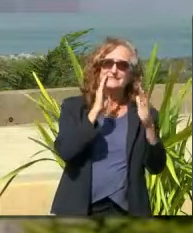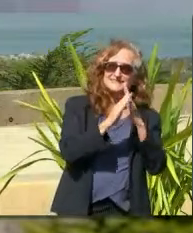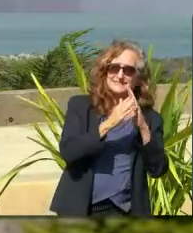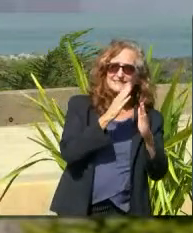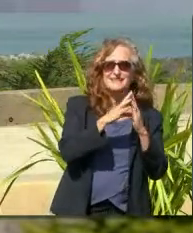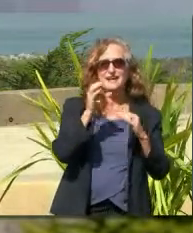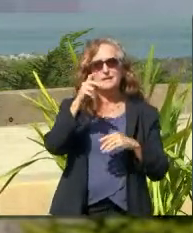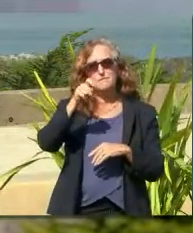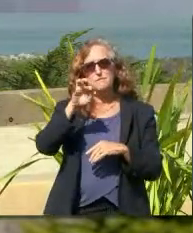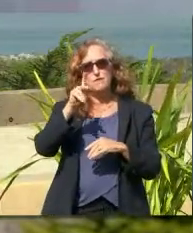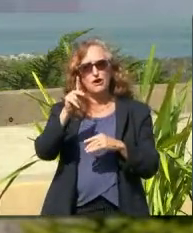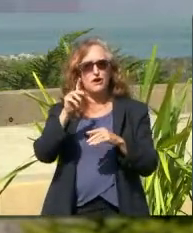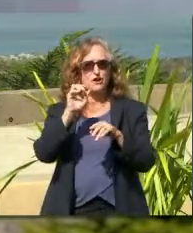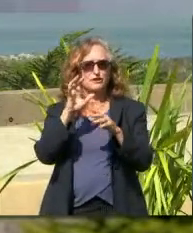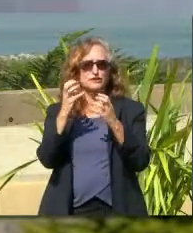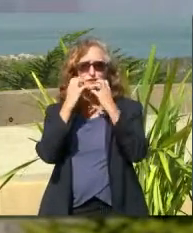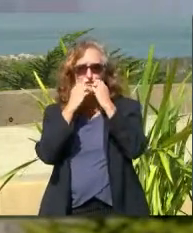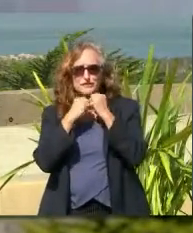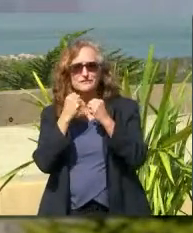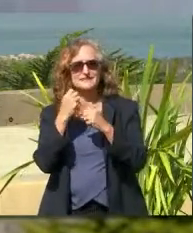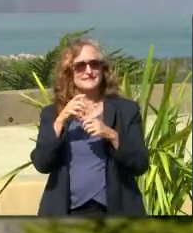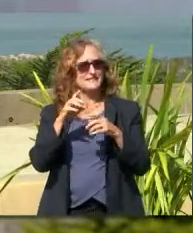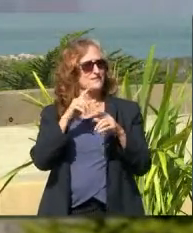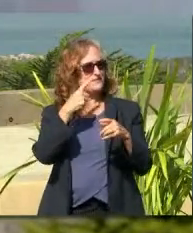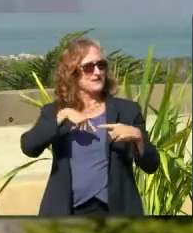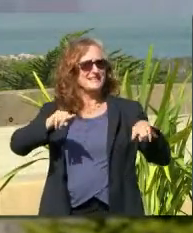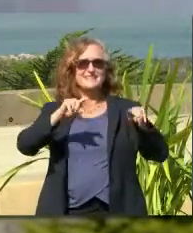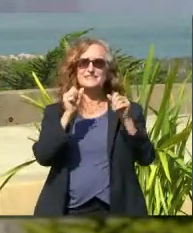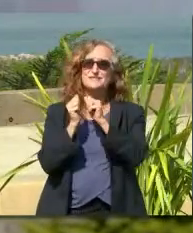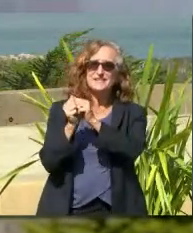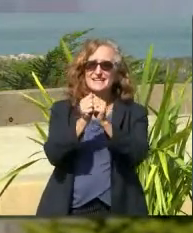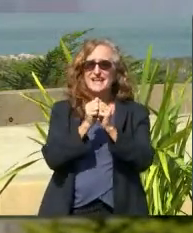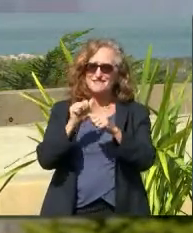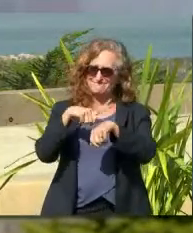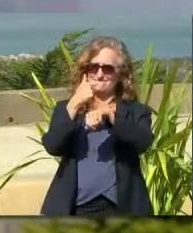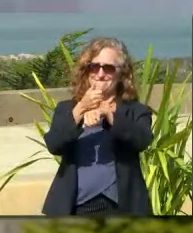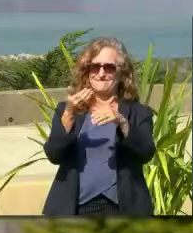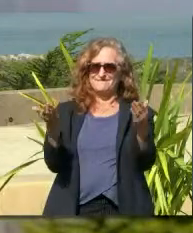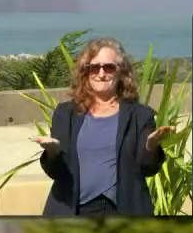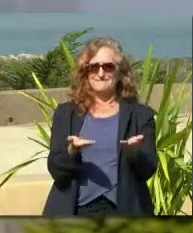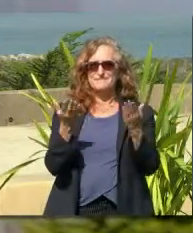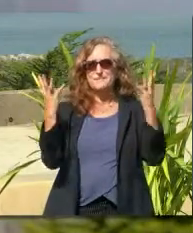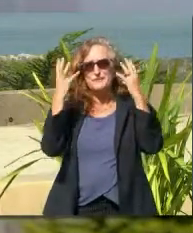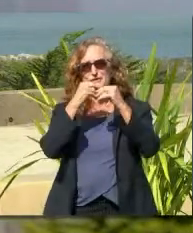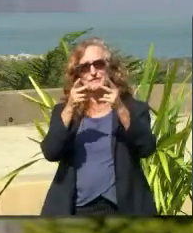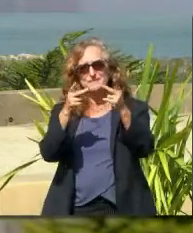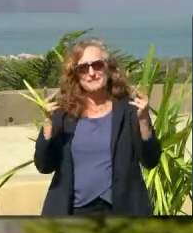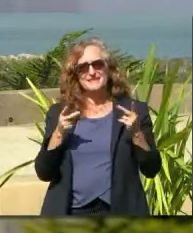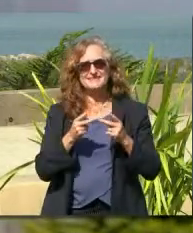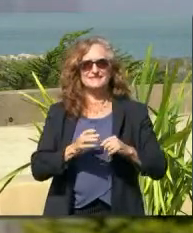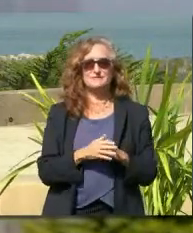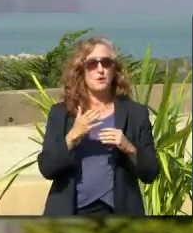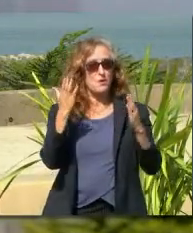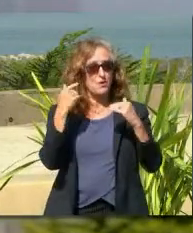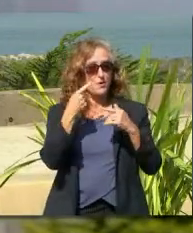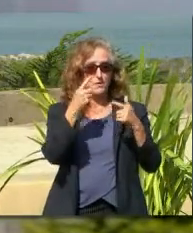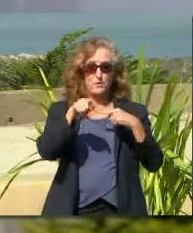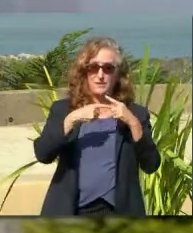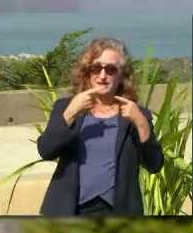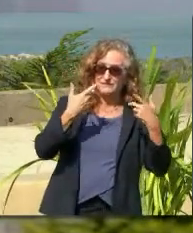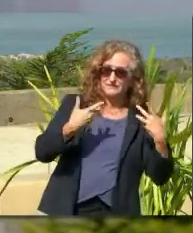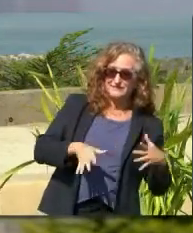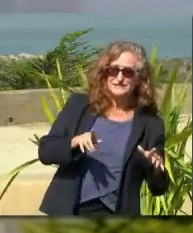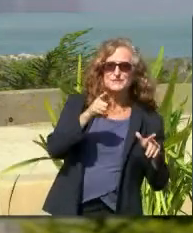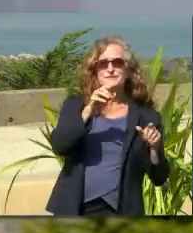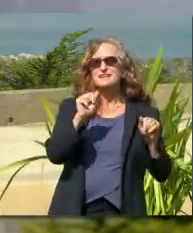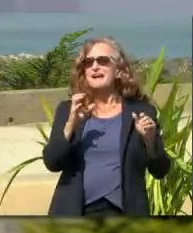so proud to get together and create this special place. I want you to be welcome here today, and maybe you can take some time when we wrap up to take a good